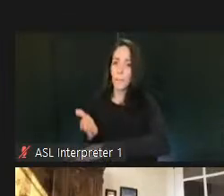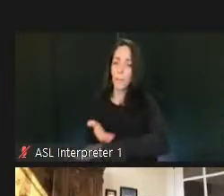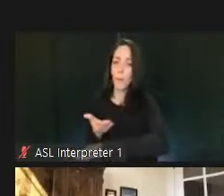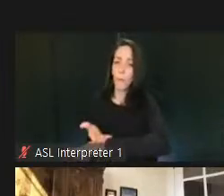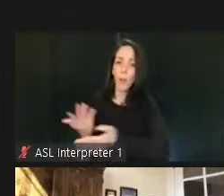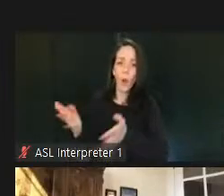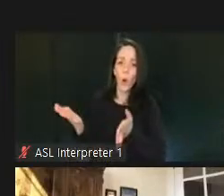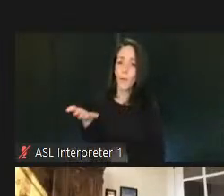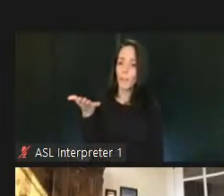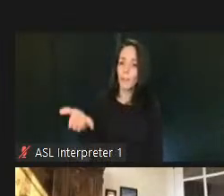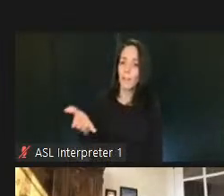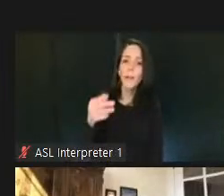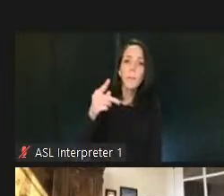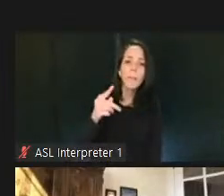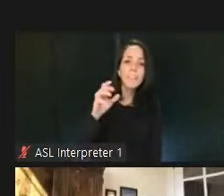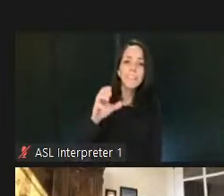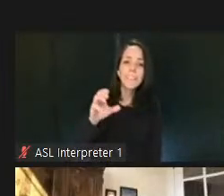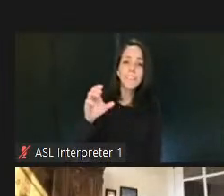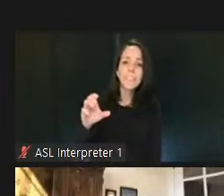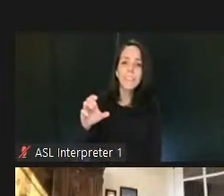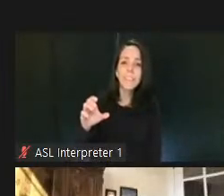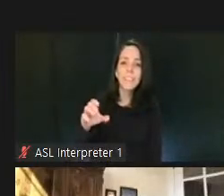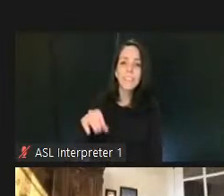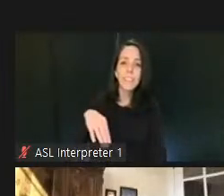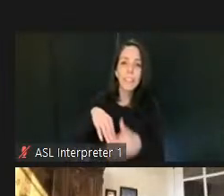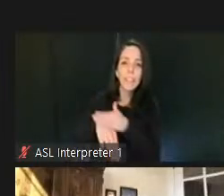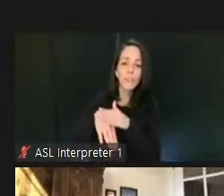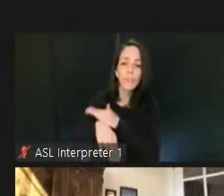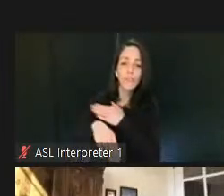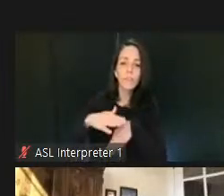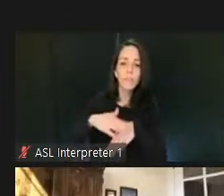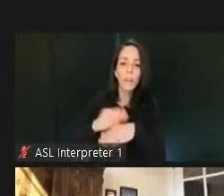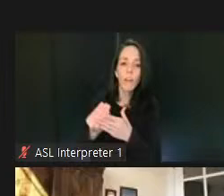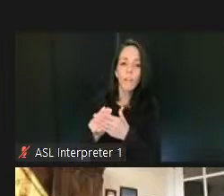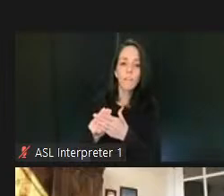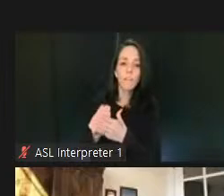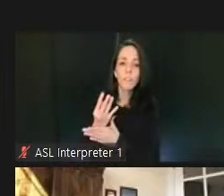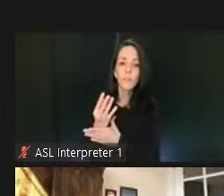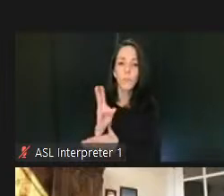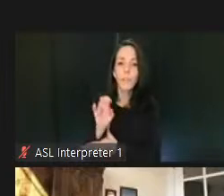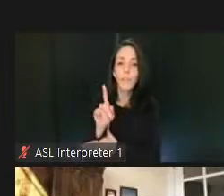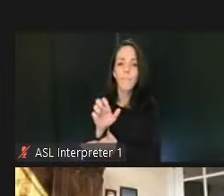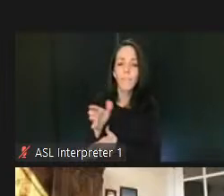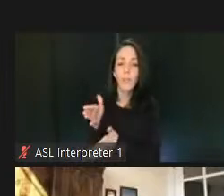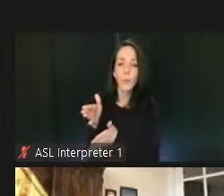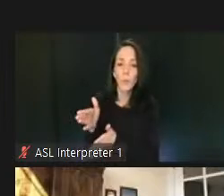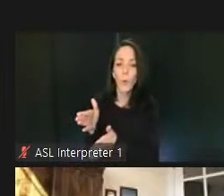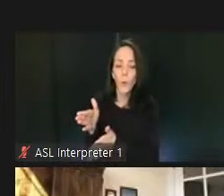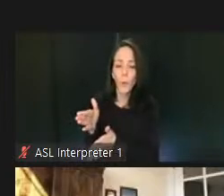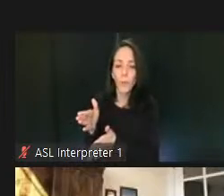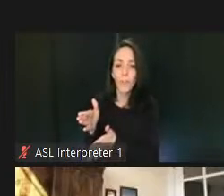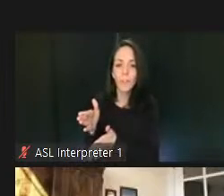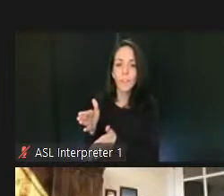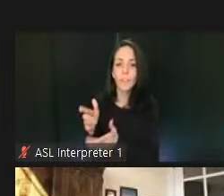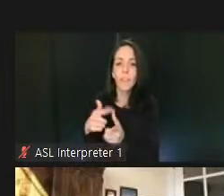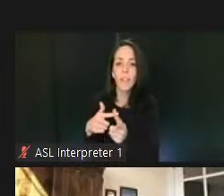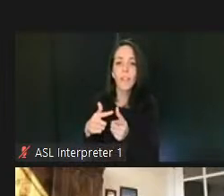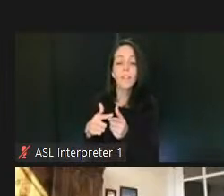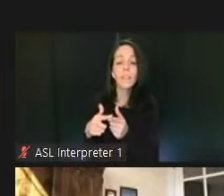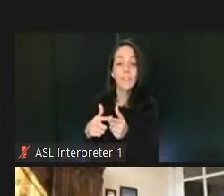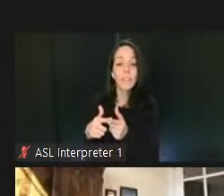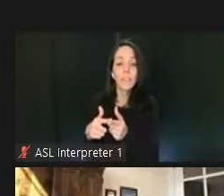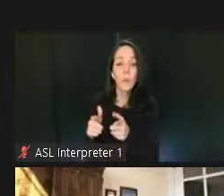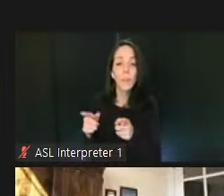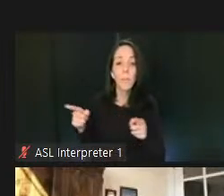the PCC entrance on Springville Road. And then the road tapers back down to the 2-lane